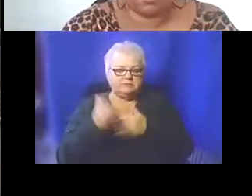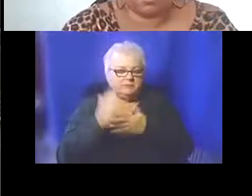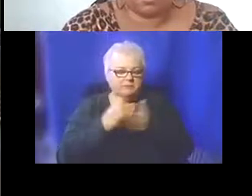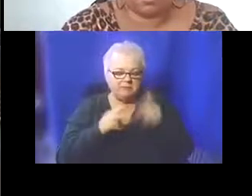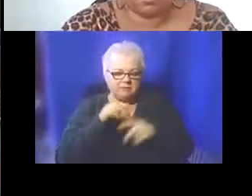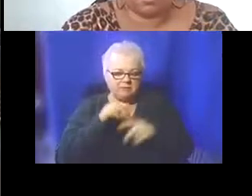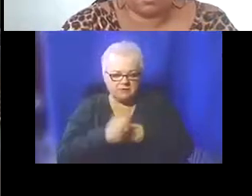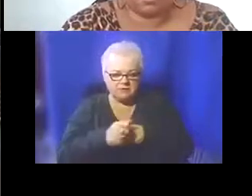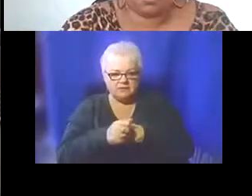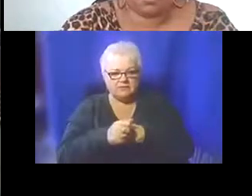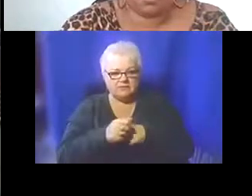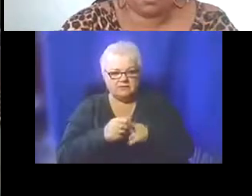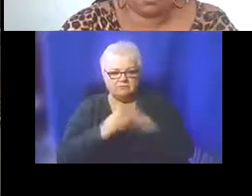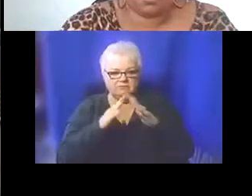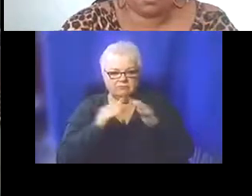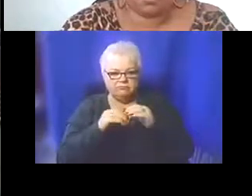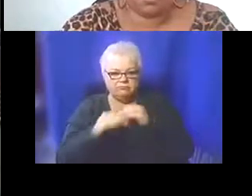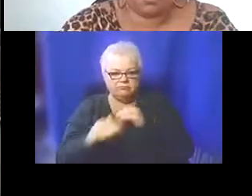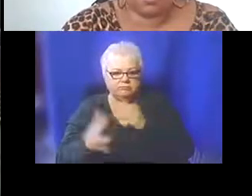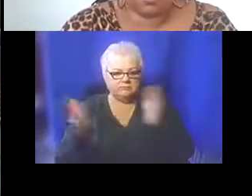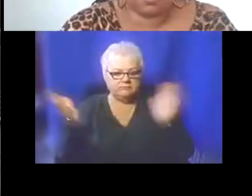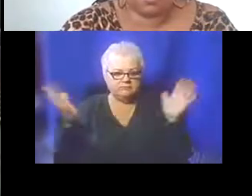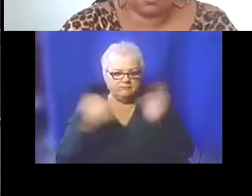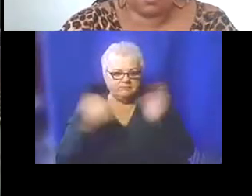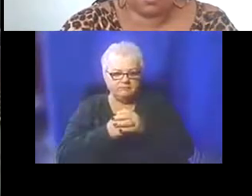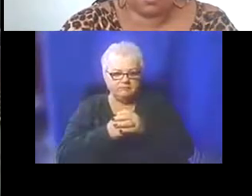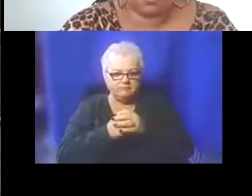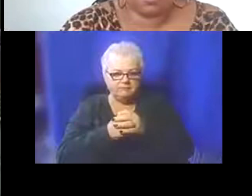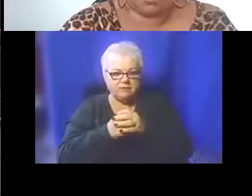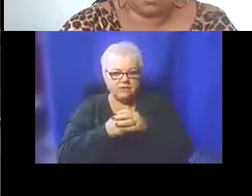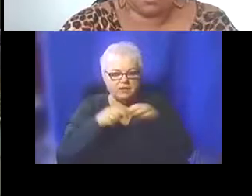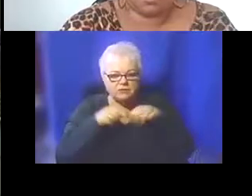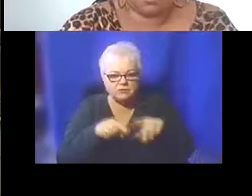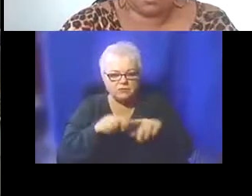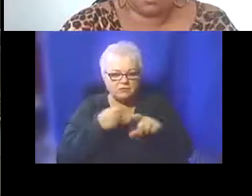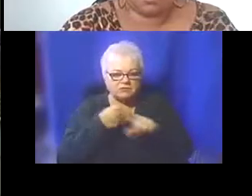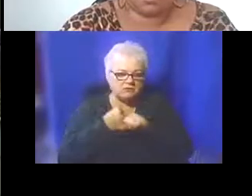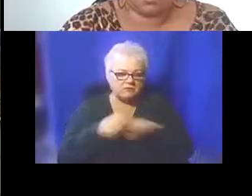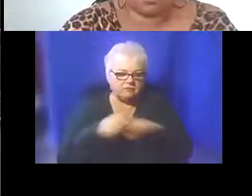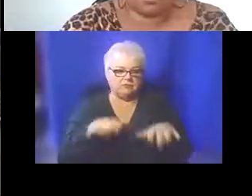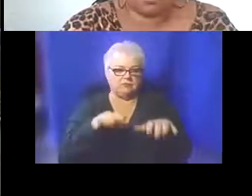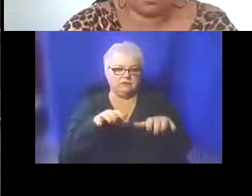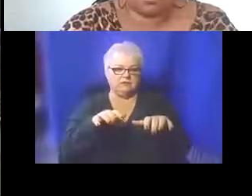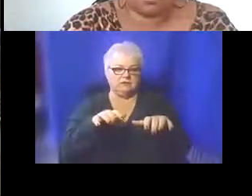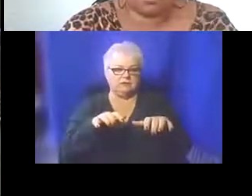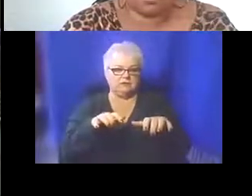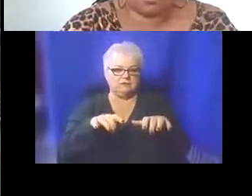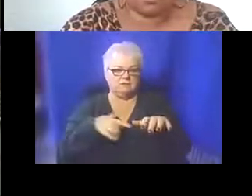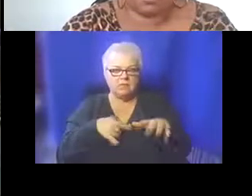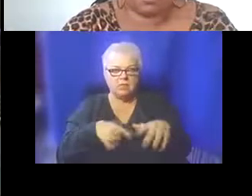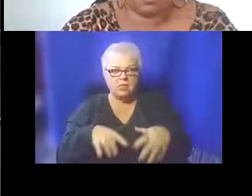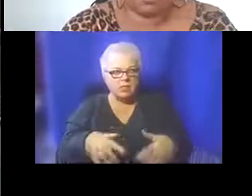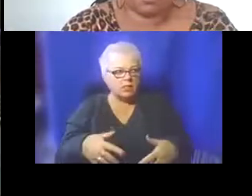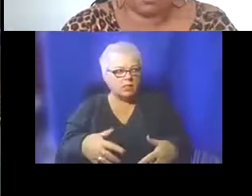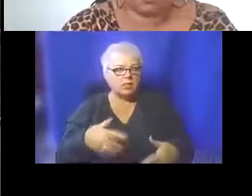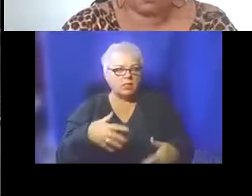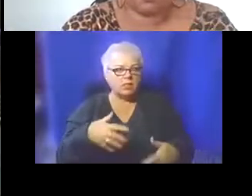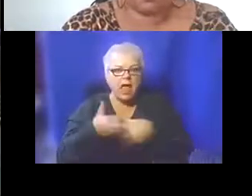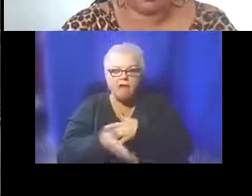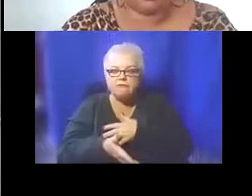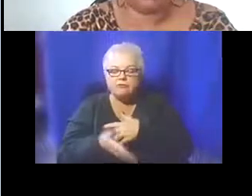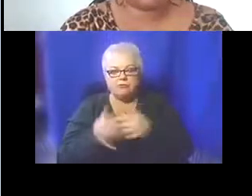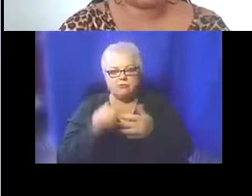It sort of bottoms out and flattens out on them, and they might freeze during the assault, or they might be in kind of a stupor almost after the